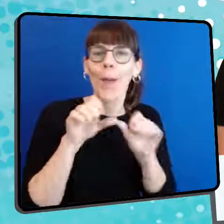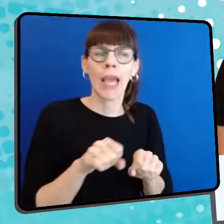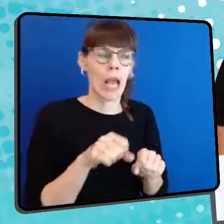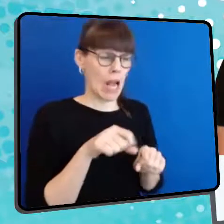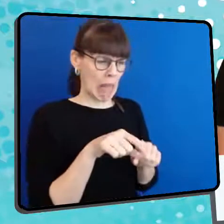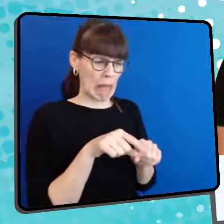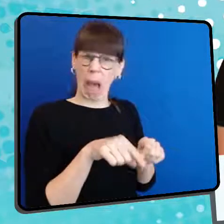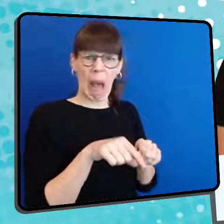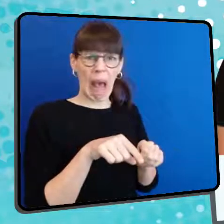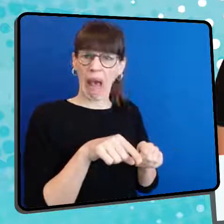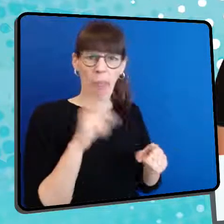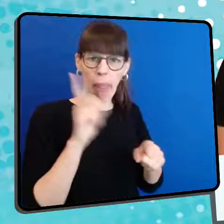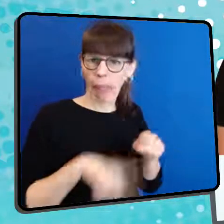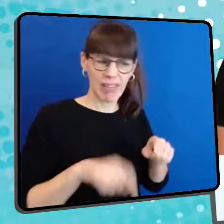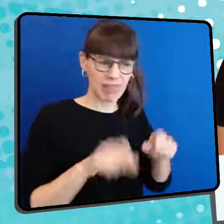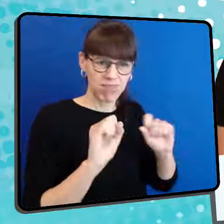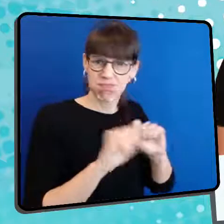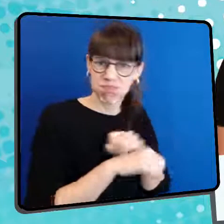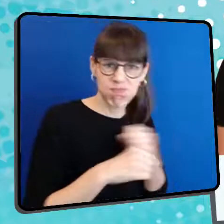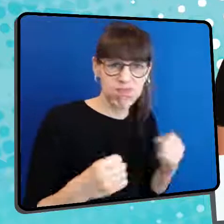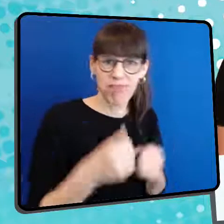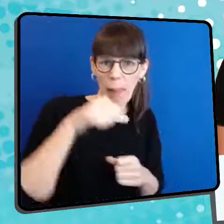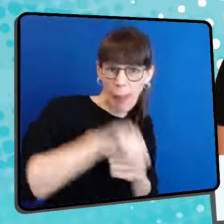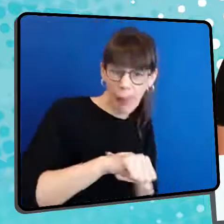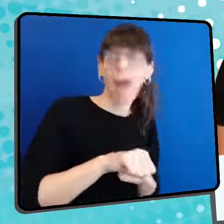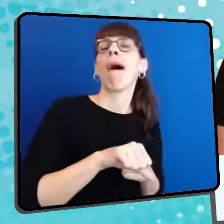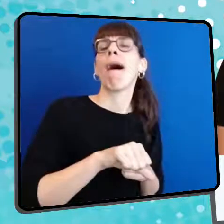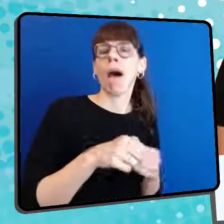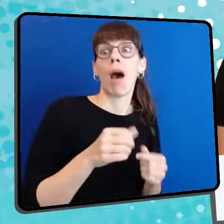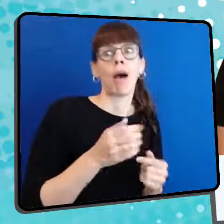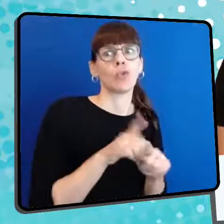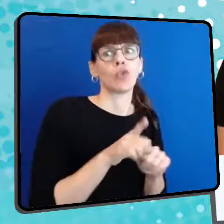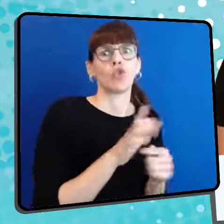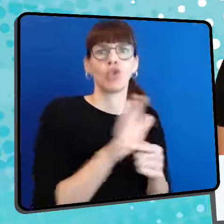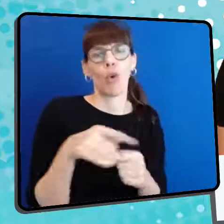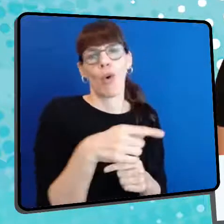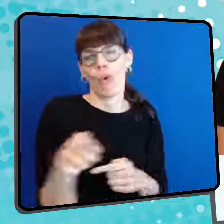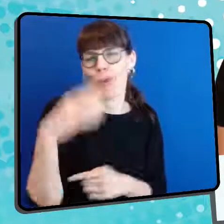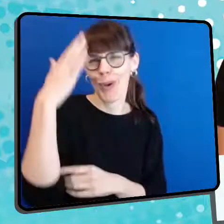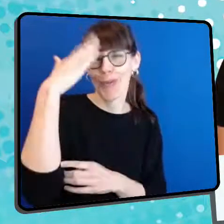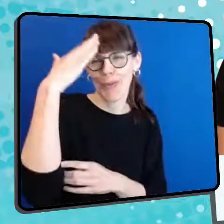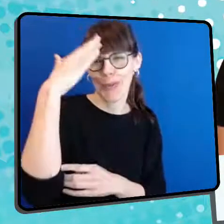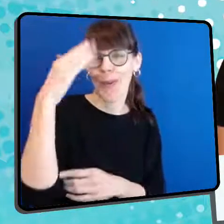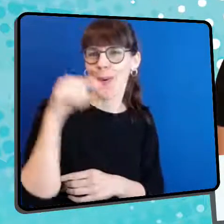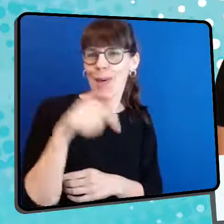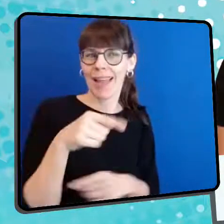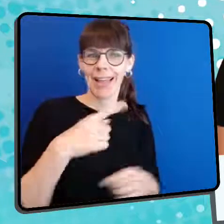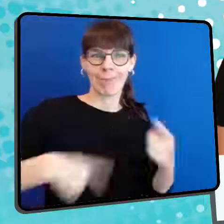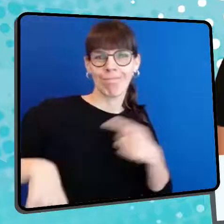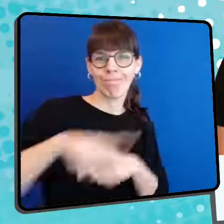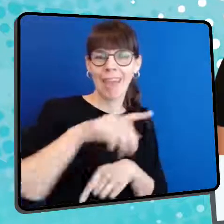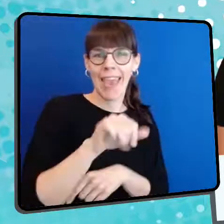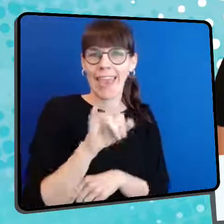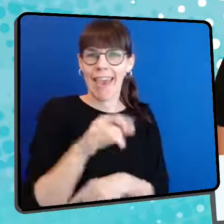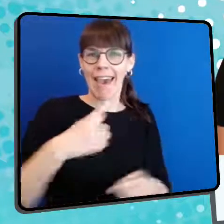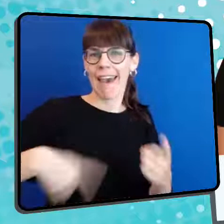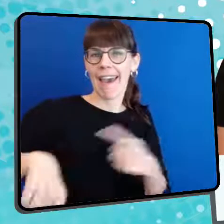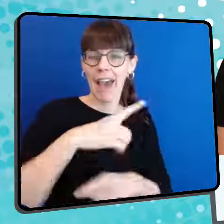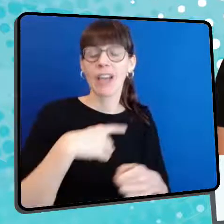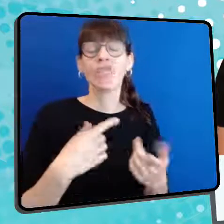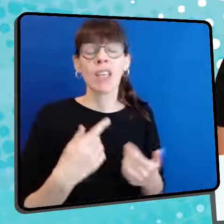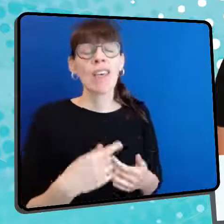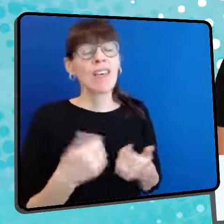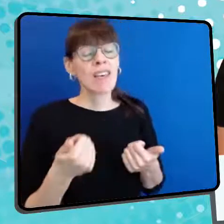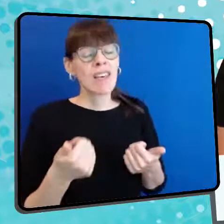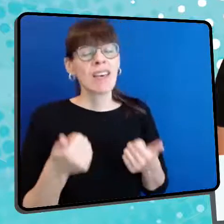up then around the responsible AI area. Yeah, and it's funny that you mentioned failure. I actually like to say embrace